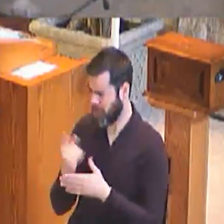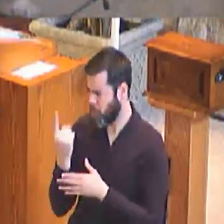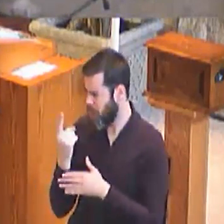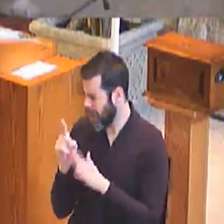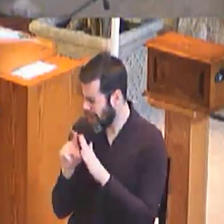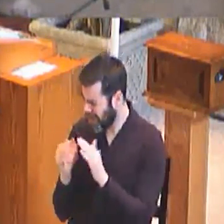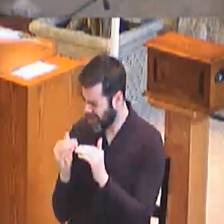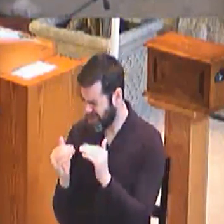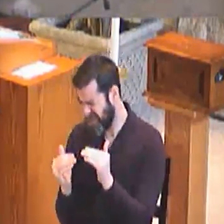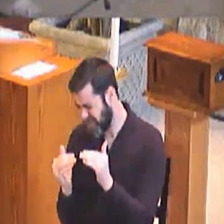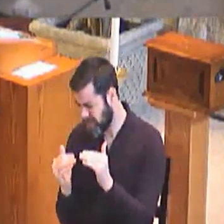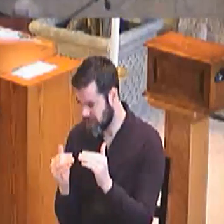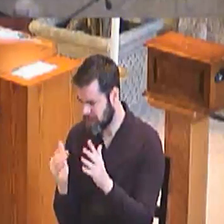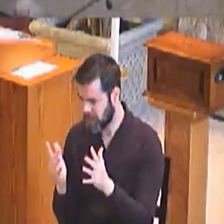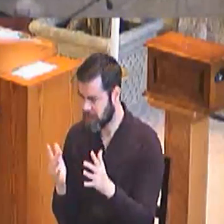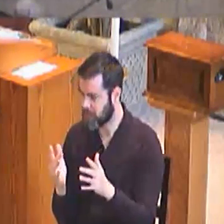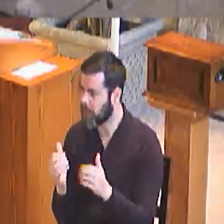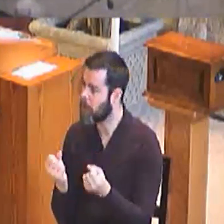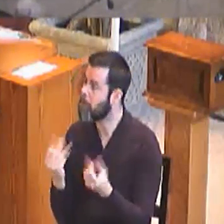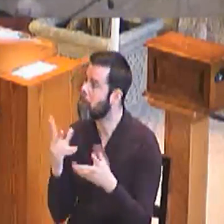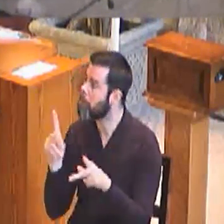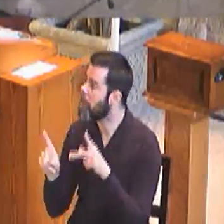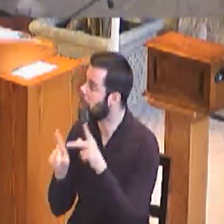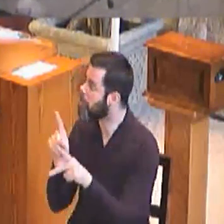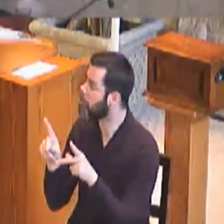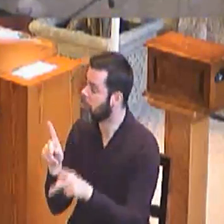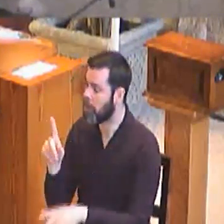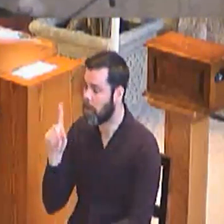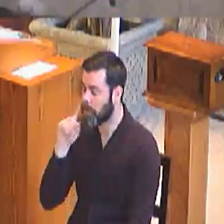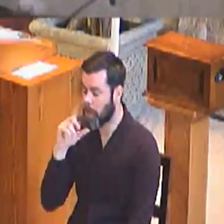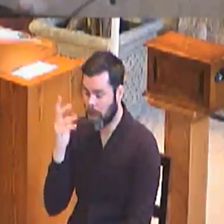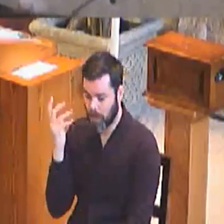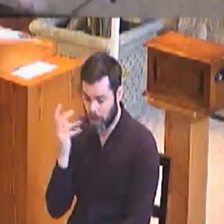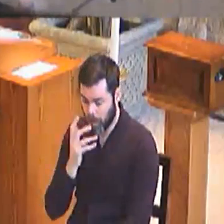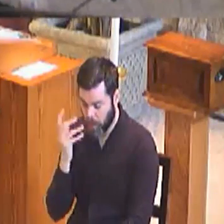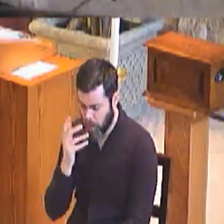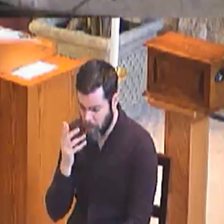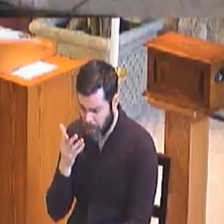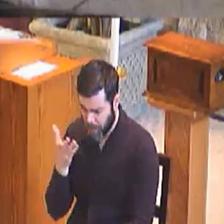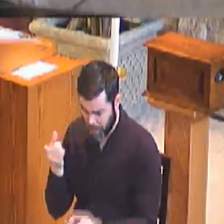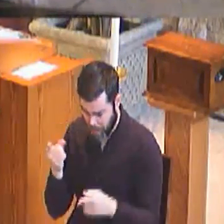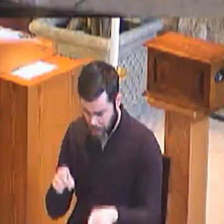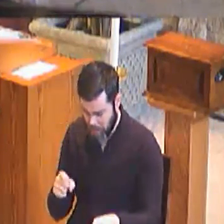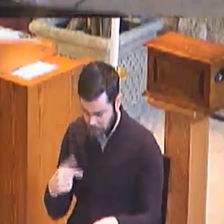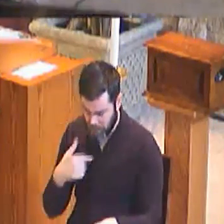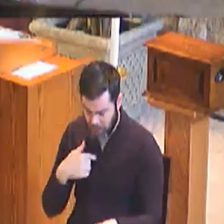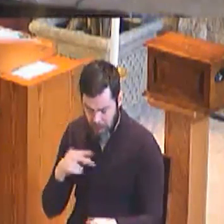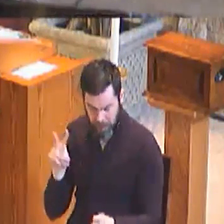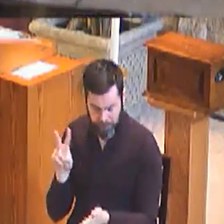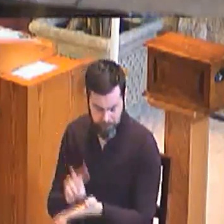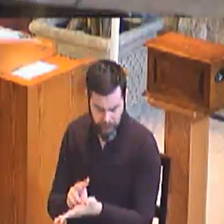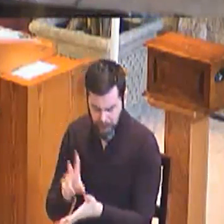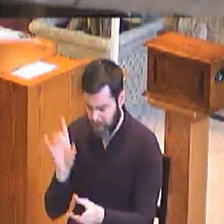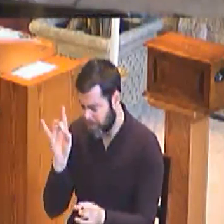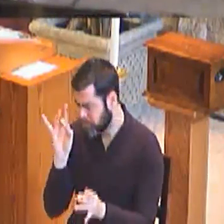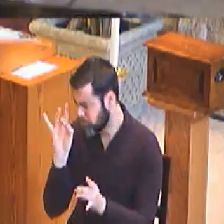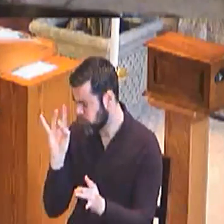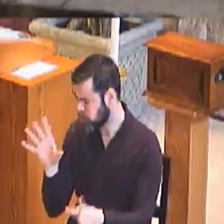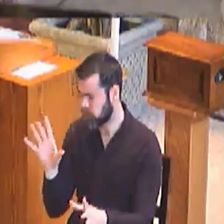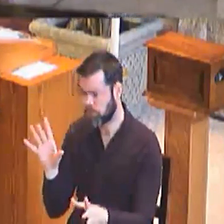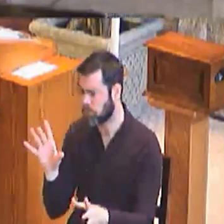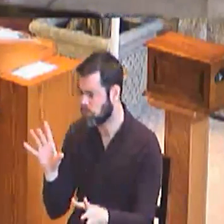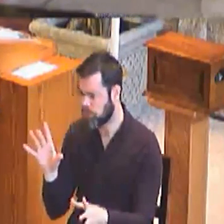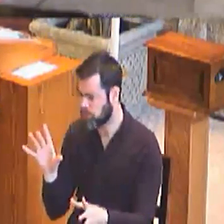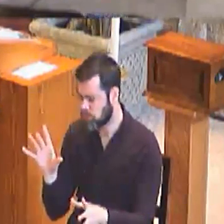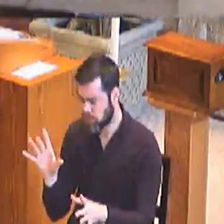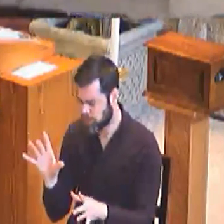life, how many of us, my dear friends, have thought, oh my goodness, this I have failed. This I have not created